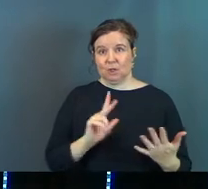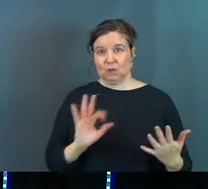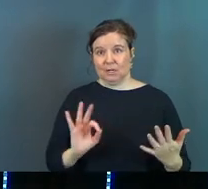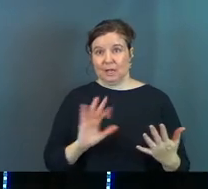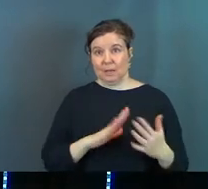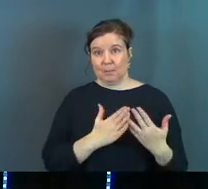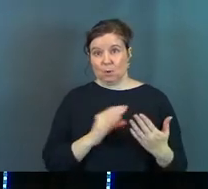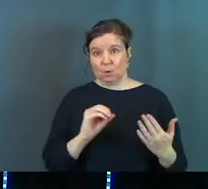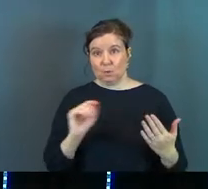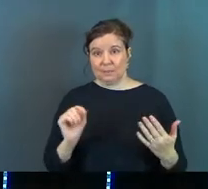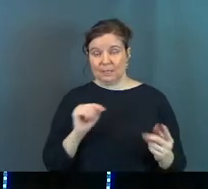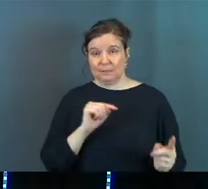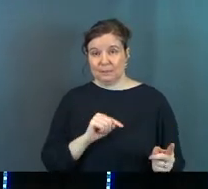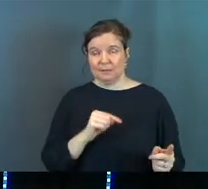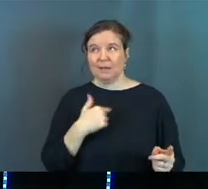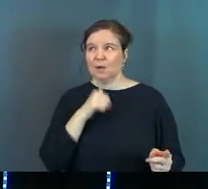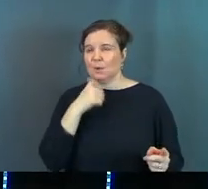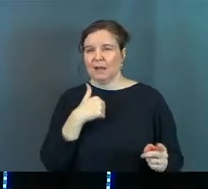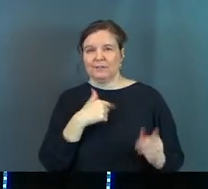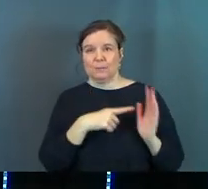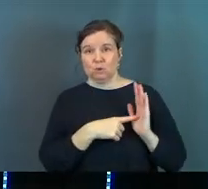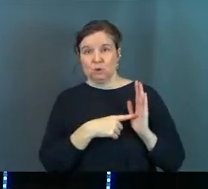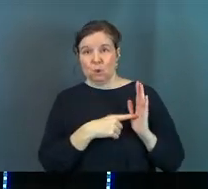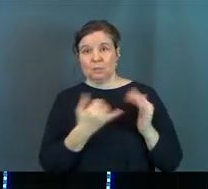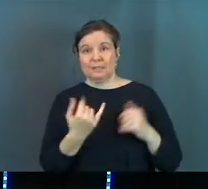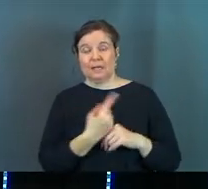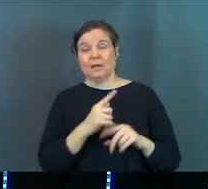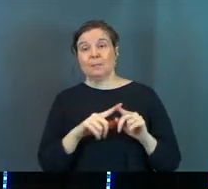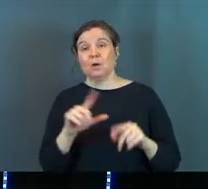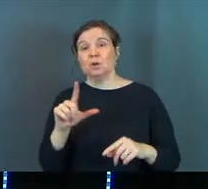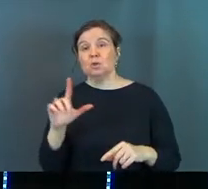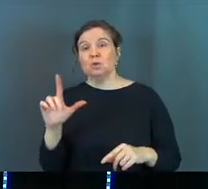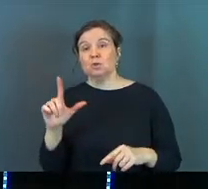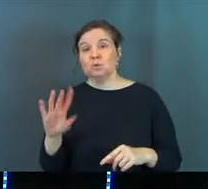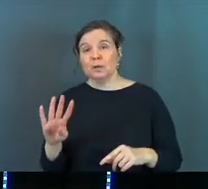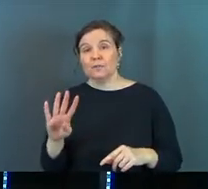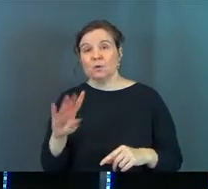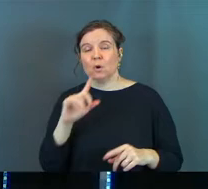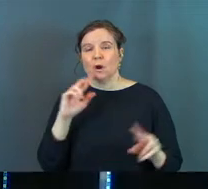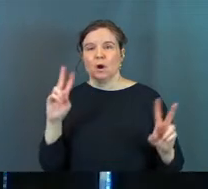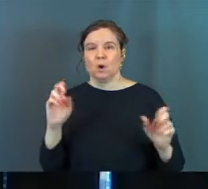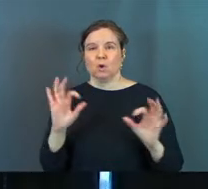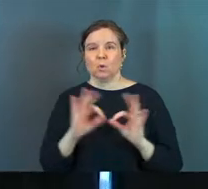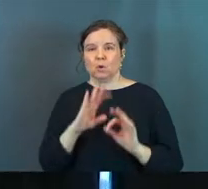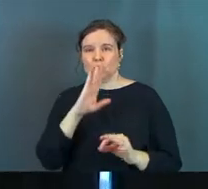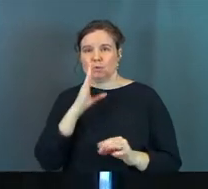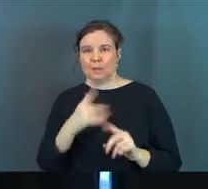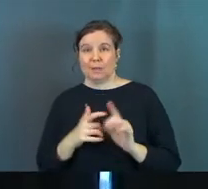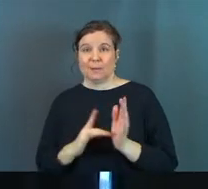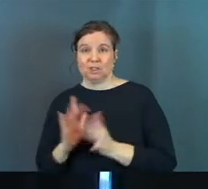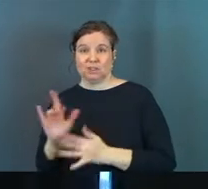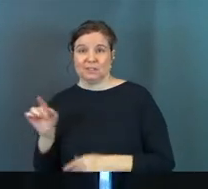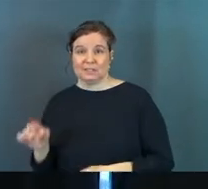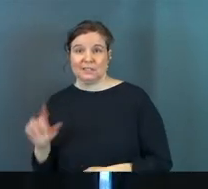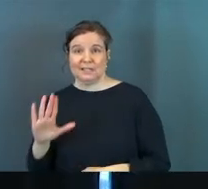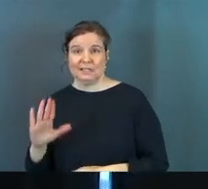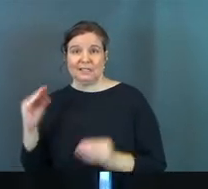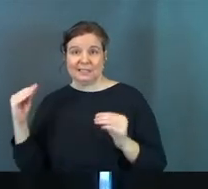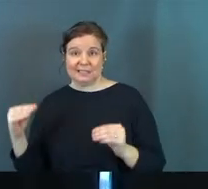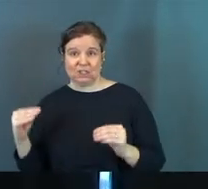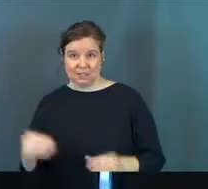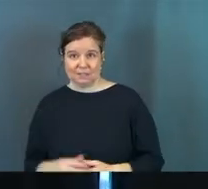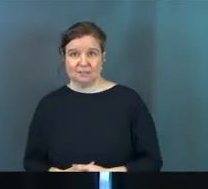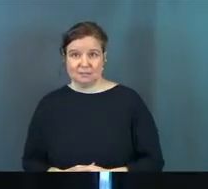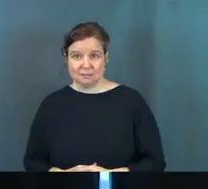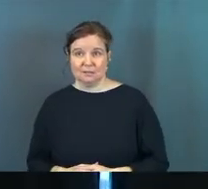books in the Old Testament, I don't have time to show it to you today, but 24 of them are quoted directly by Jesus in his